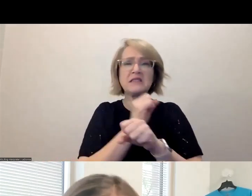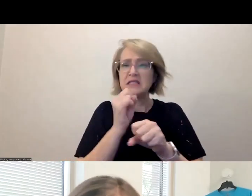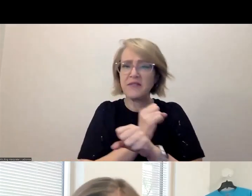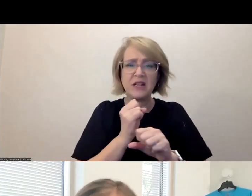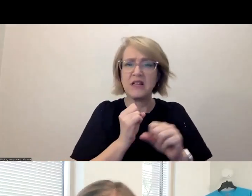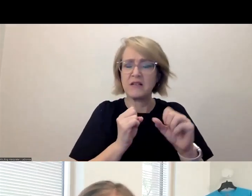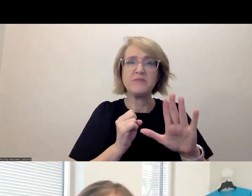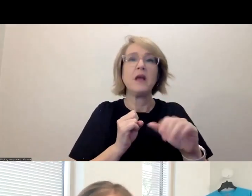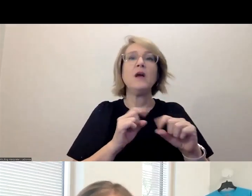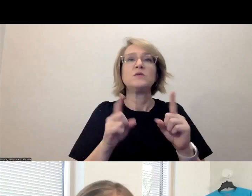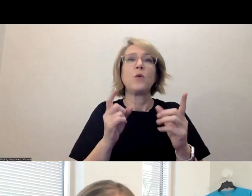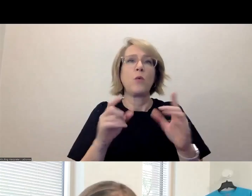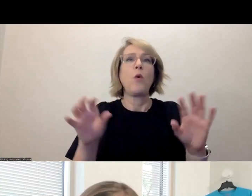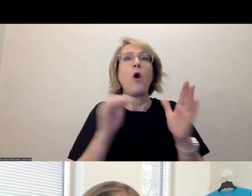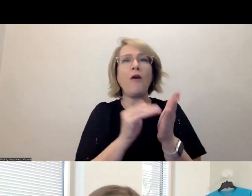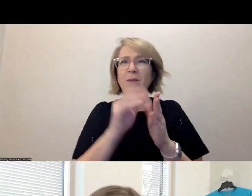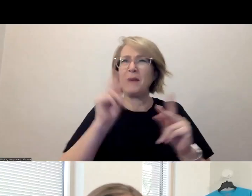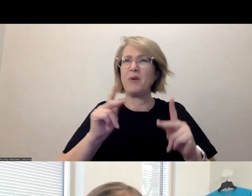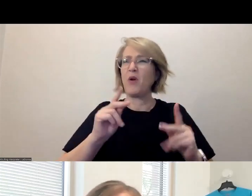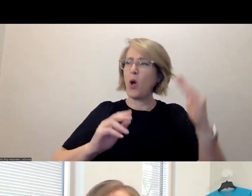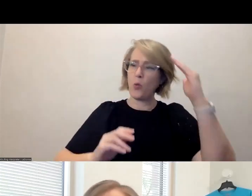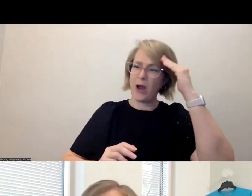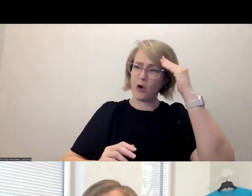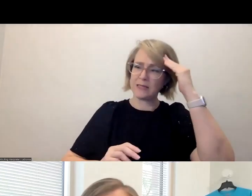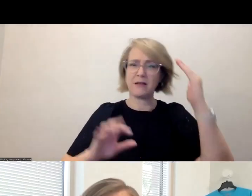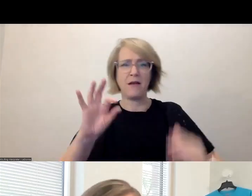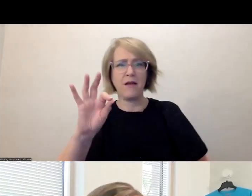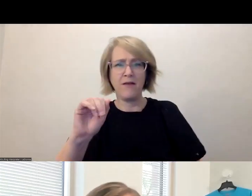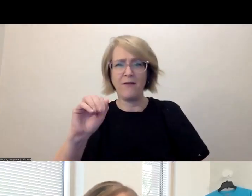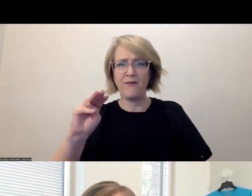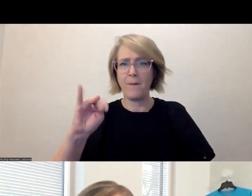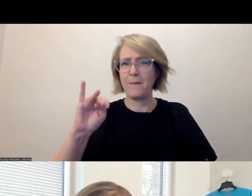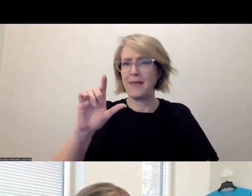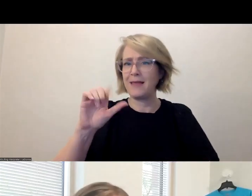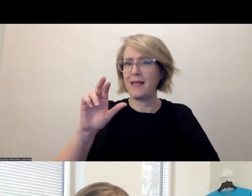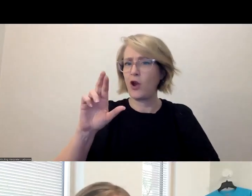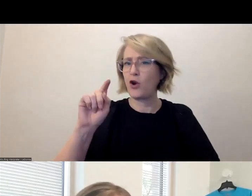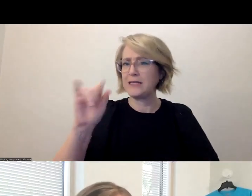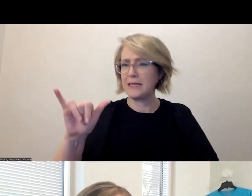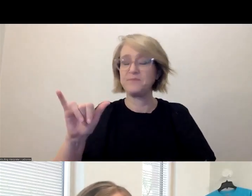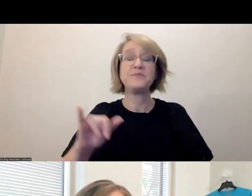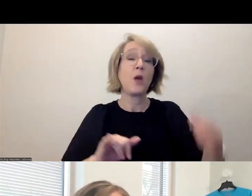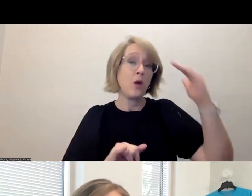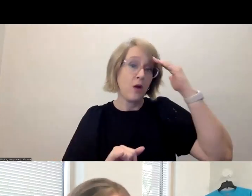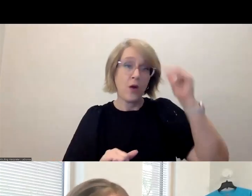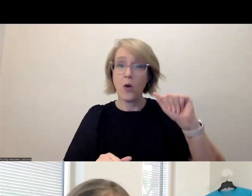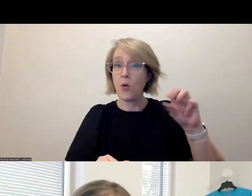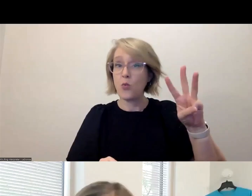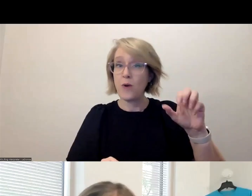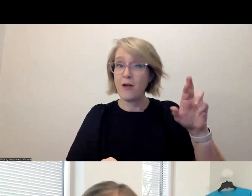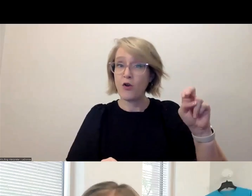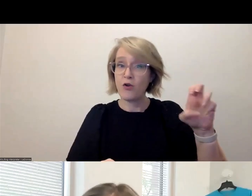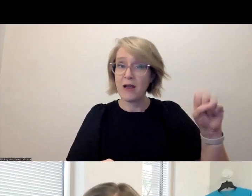what's familiarity? That's the question we usually get. Awareness is that people have seen or maybe heard of 988, but they don't really